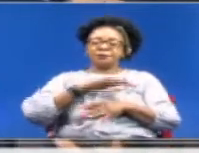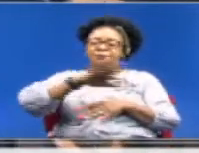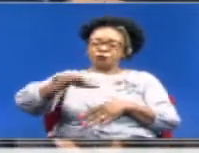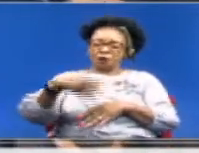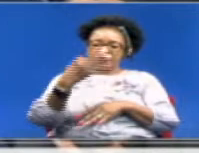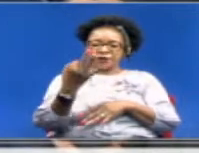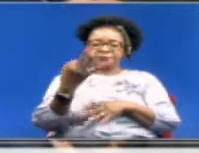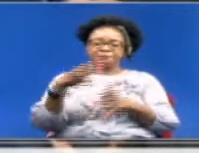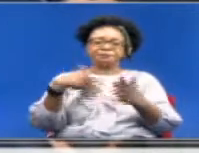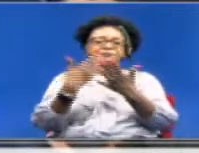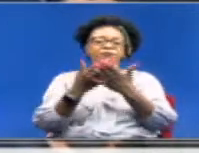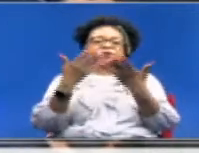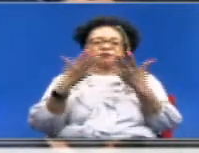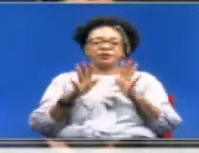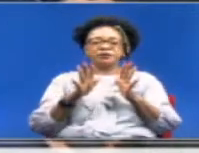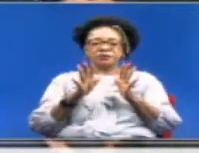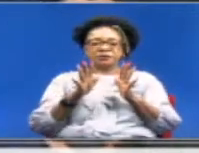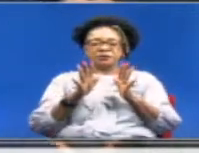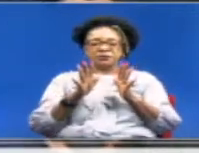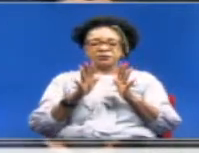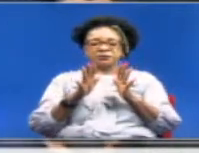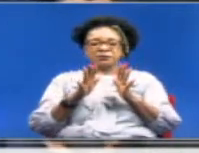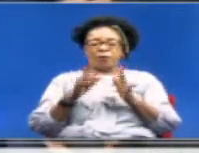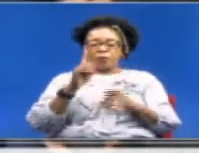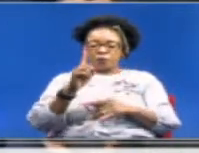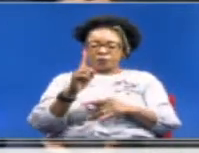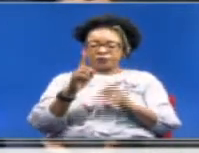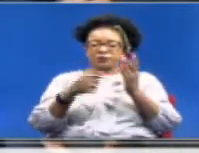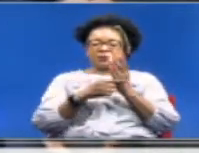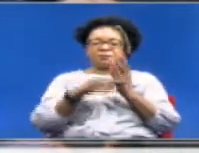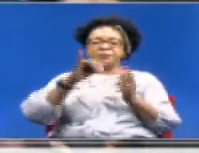tumeshika, na moja ambaye anaitwa John